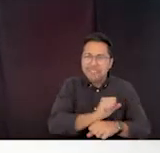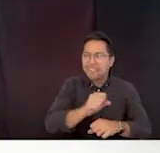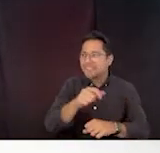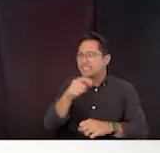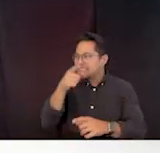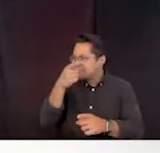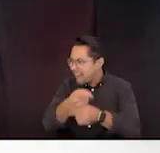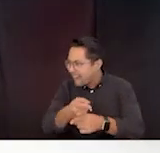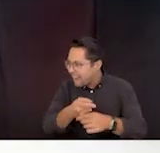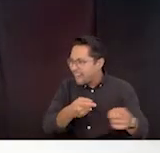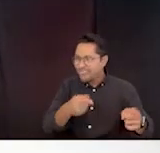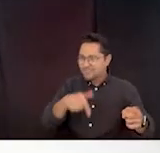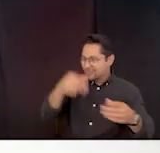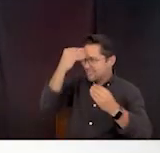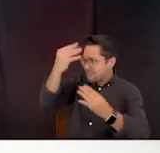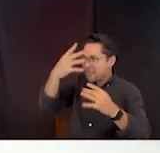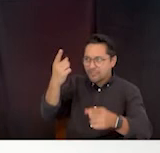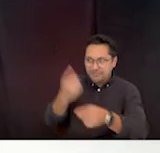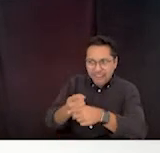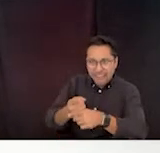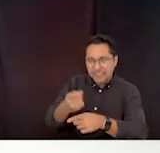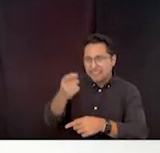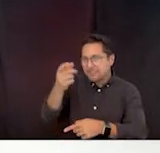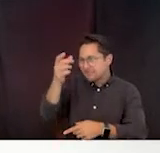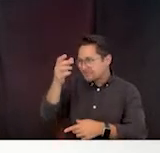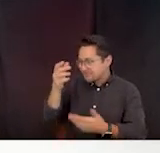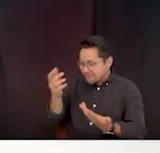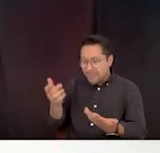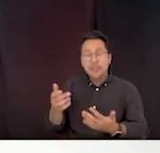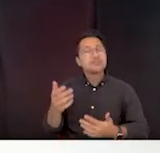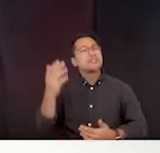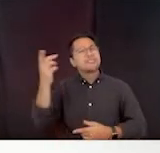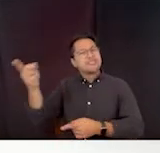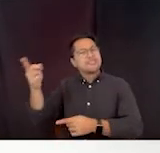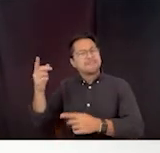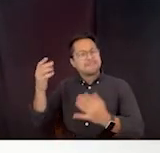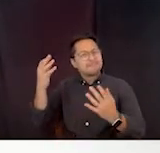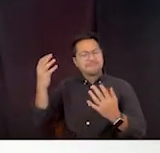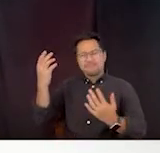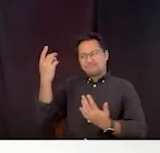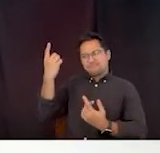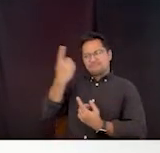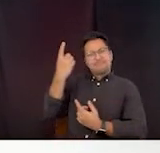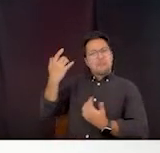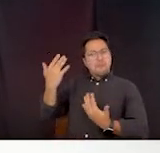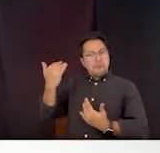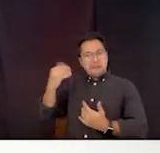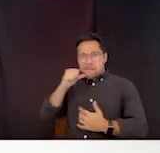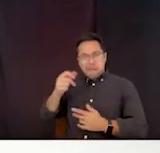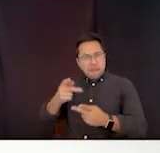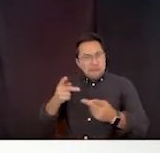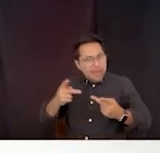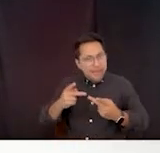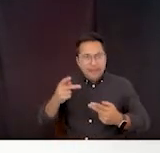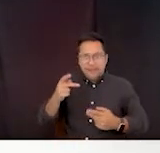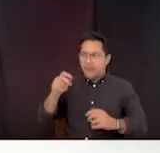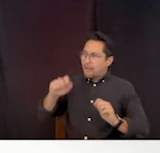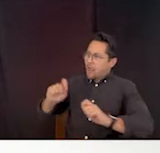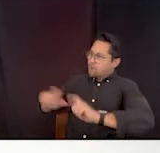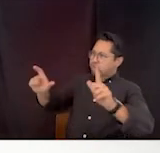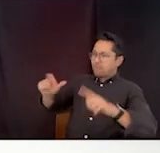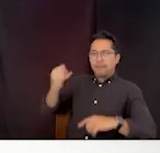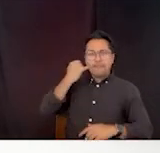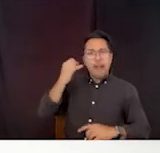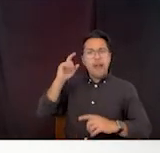information makes sense. So she's like, why is there not a place that we can go and just get information? If I have a question for a speech therapist, why can't I